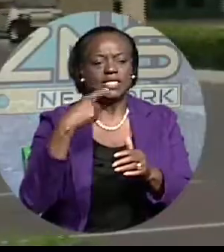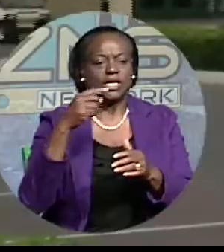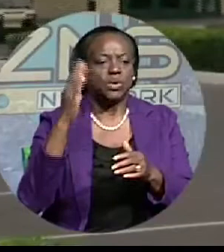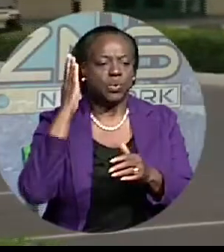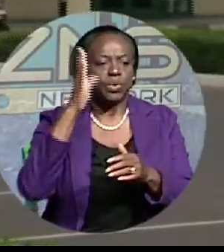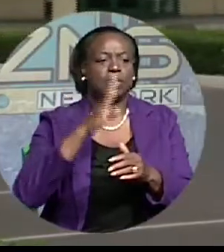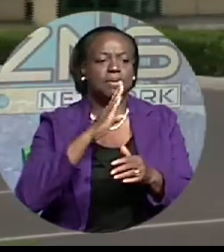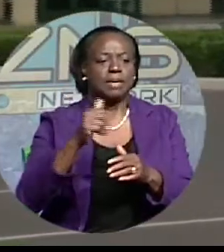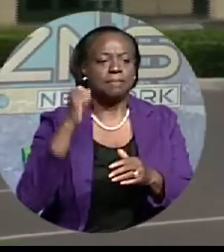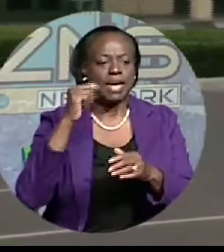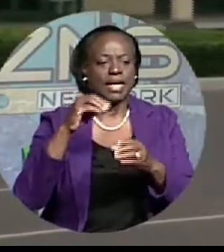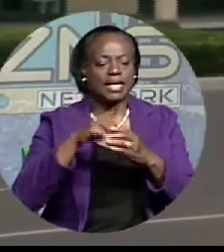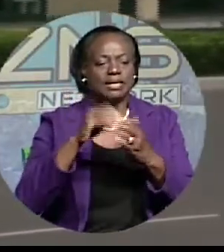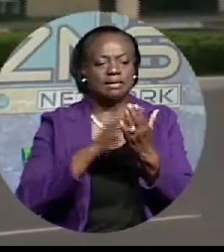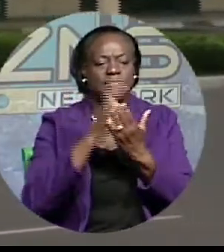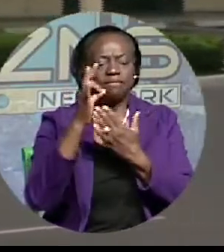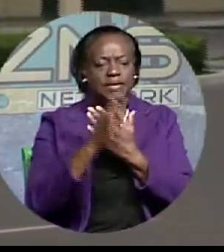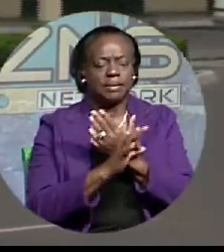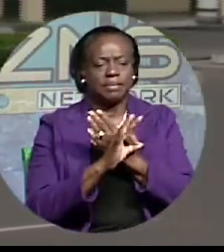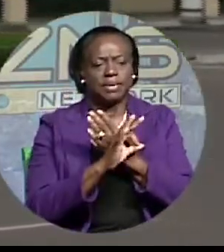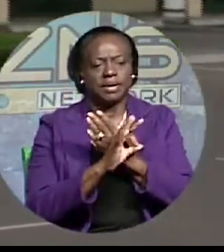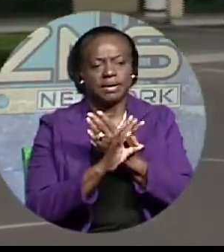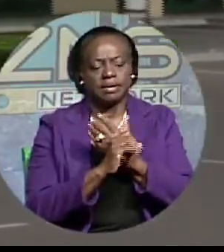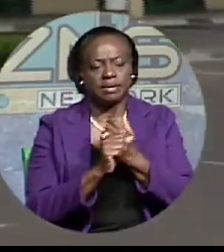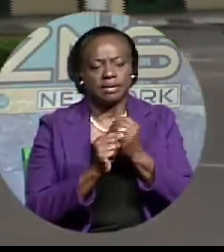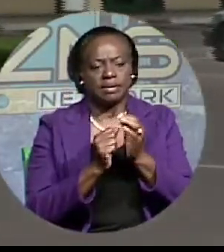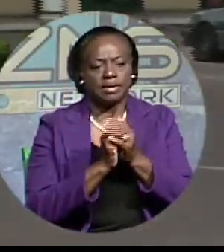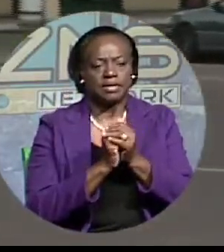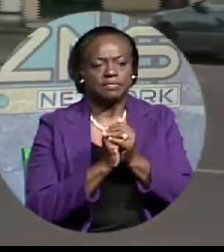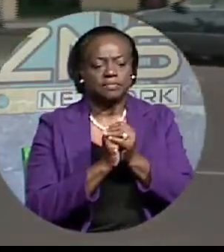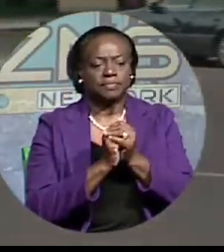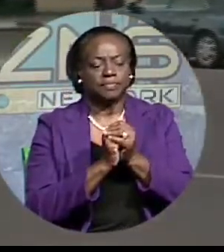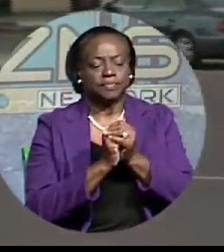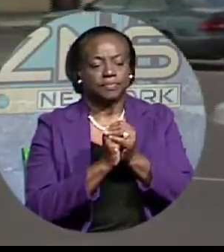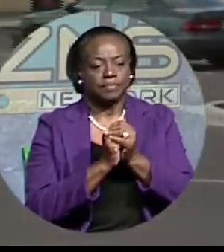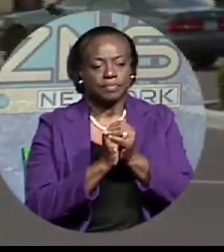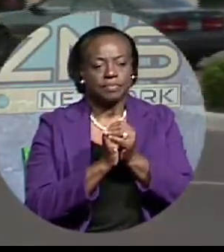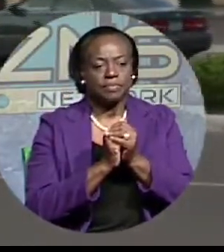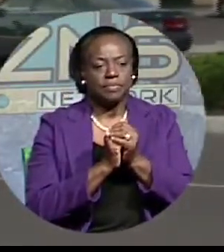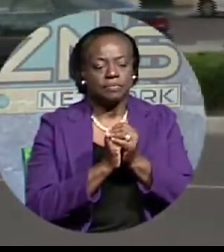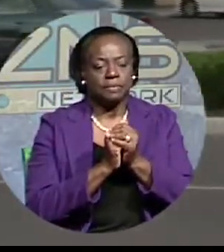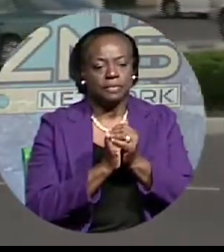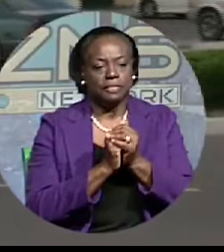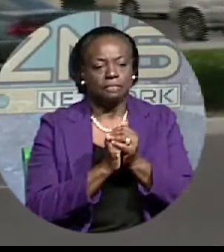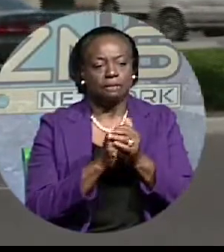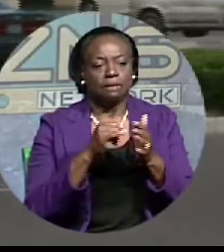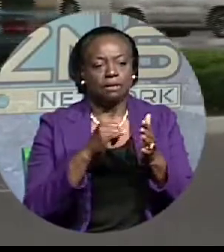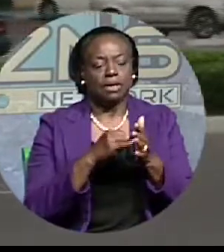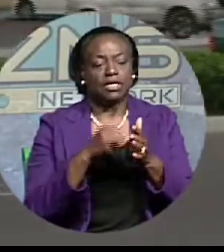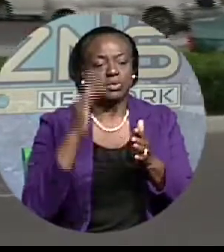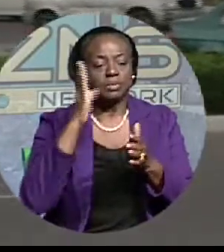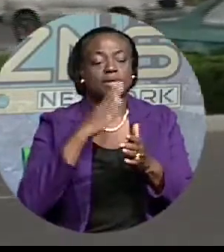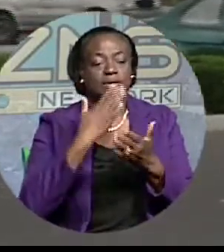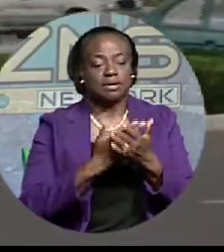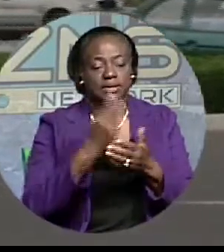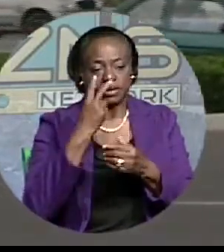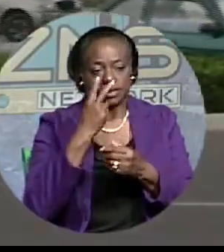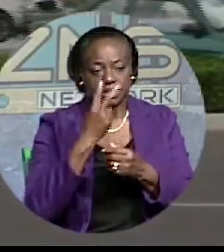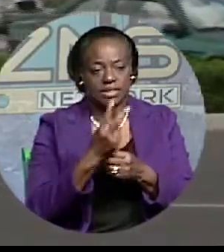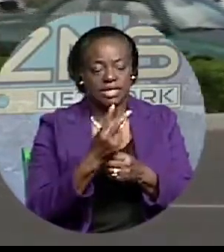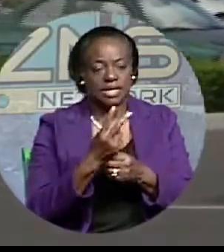February. During that period, larger businesses will be filing their VAT returns. It'll be interesting to see whether businesses are